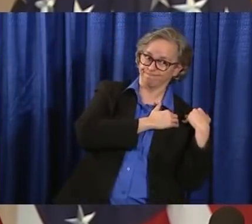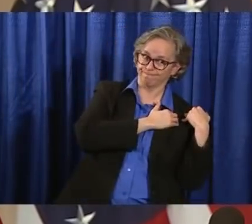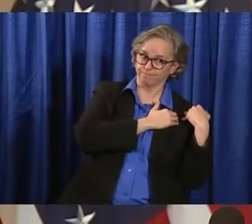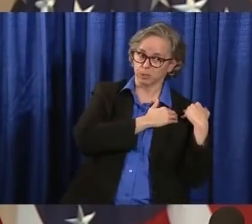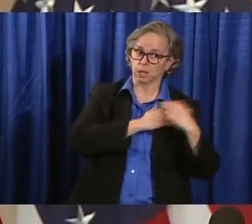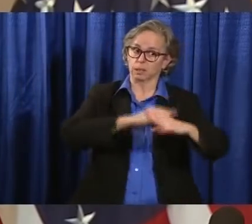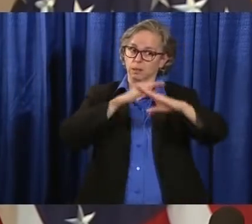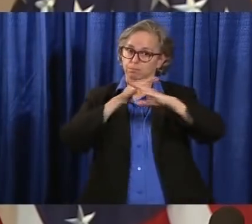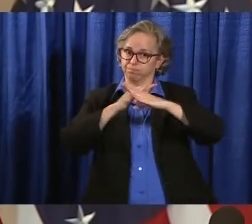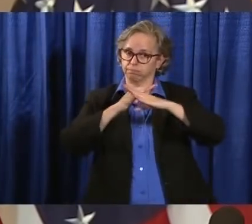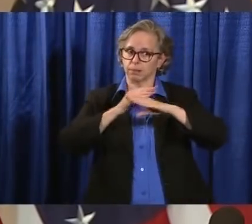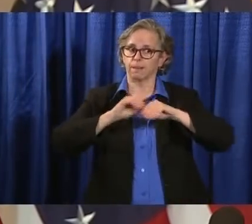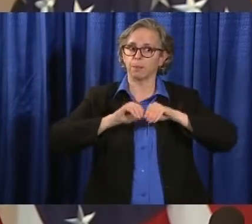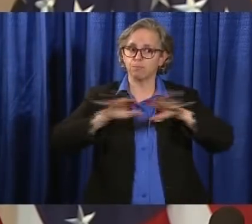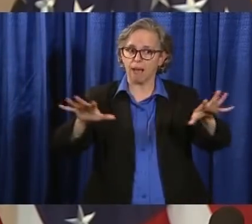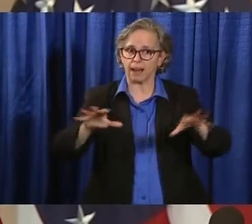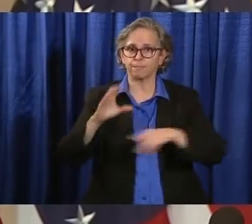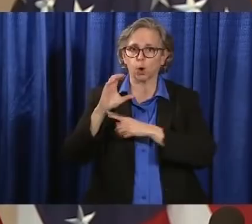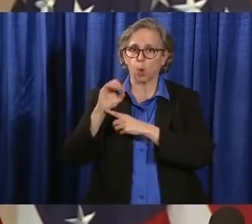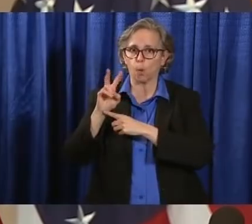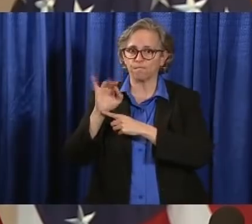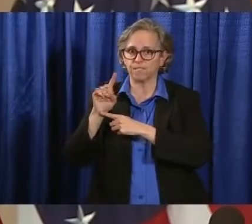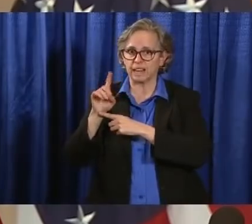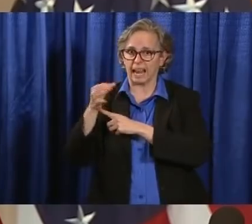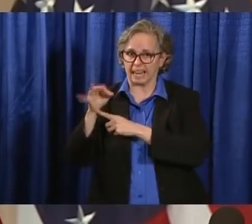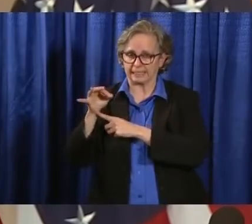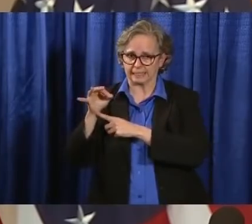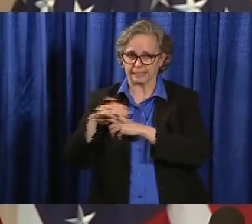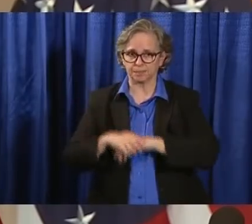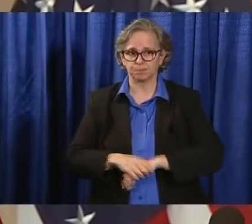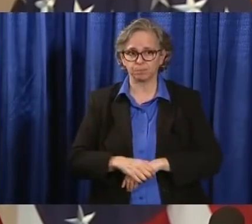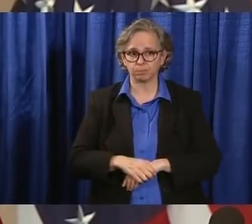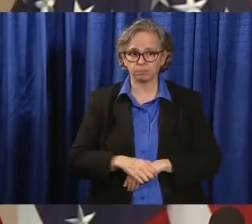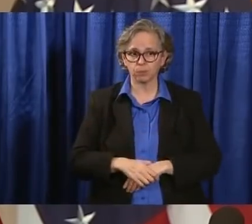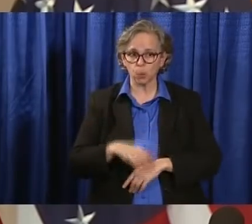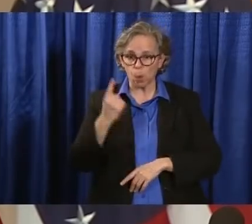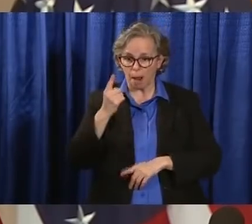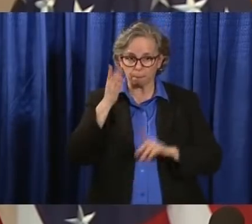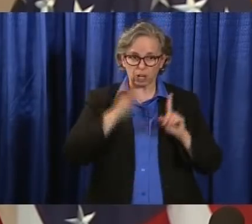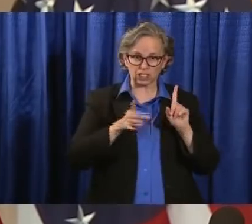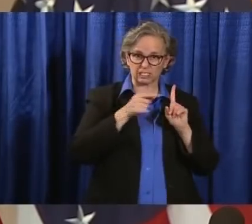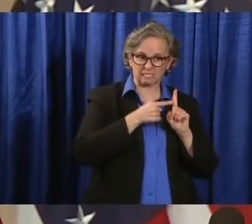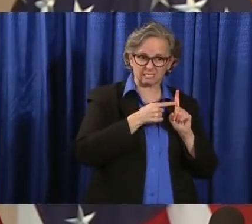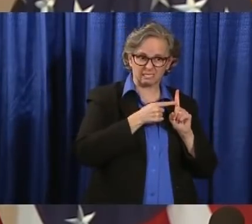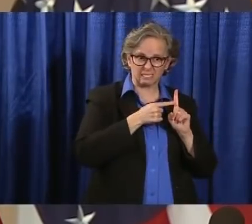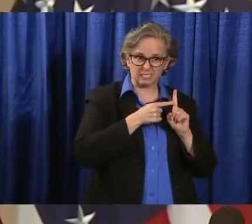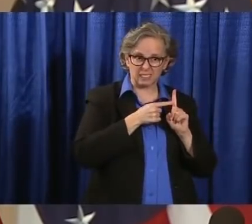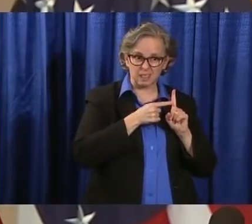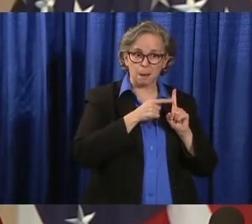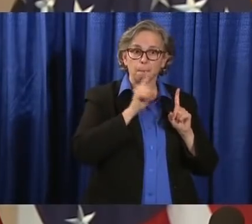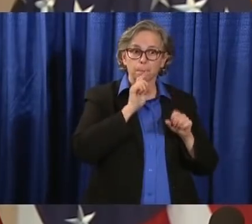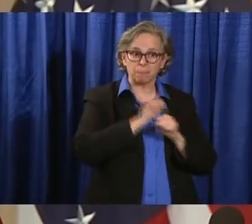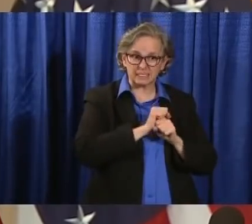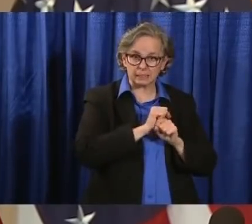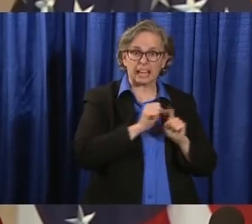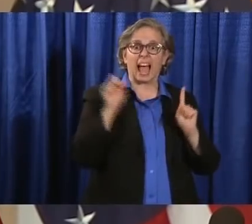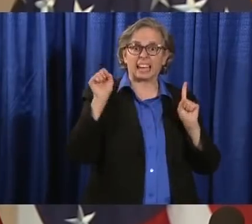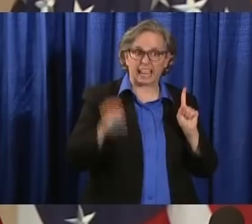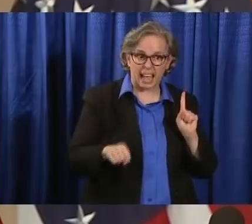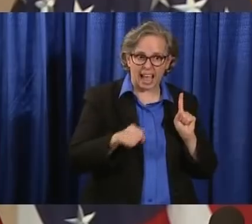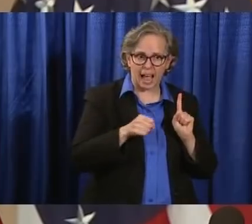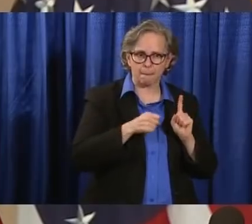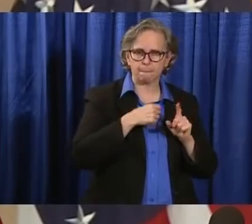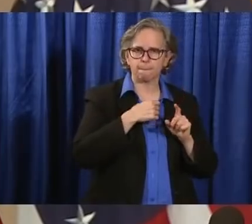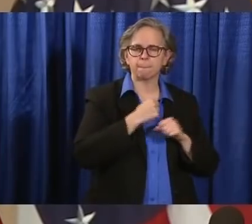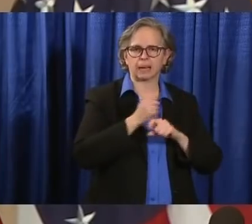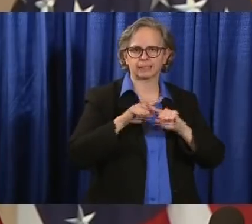of COVID-19. One person does and can make a difference. In Ohio,